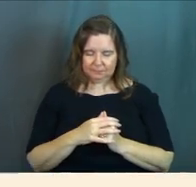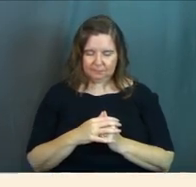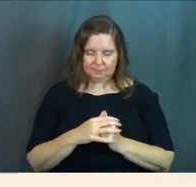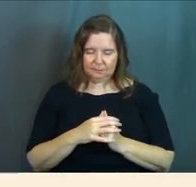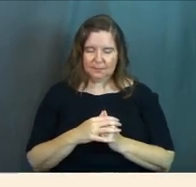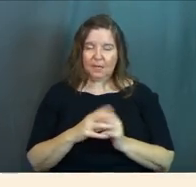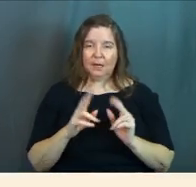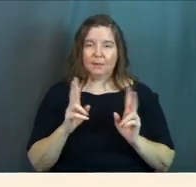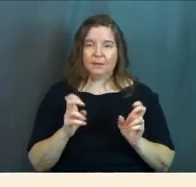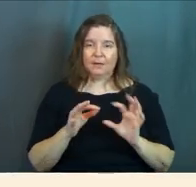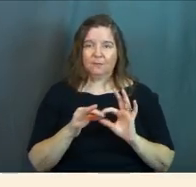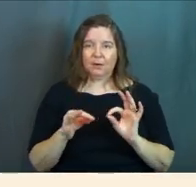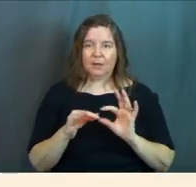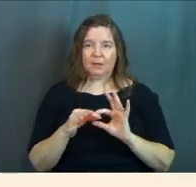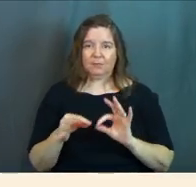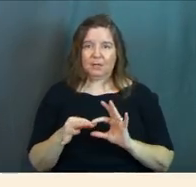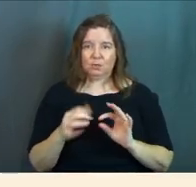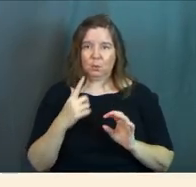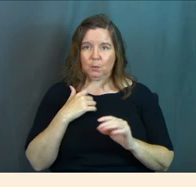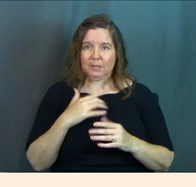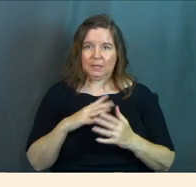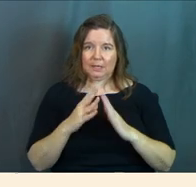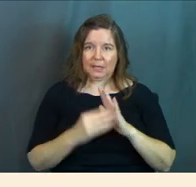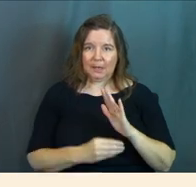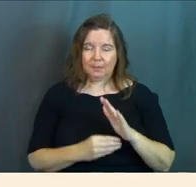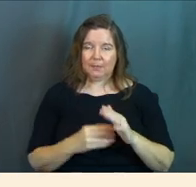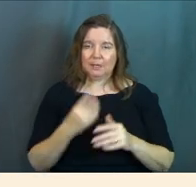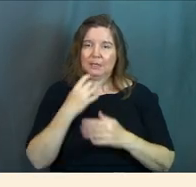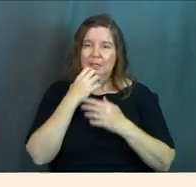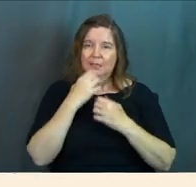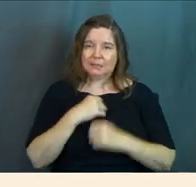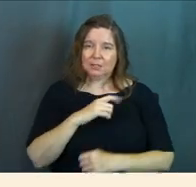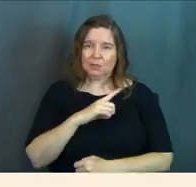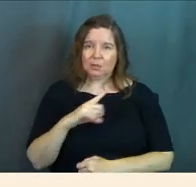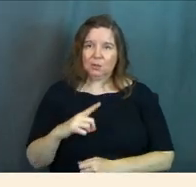And it's just going to be a phrase at a time so we can all say it out loud. Dear Lord Jesus,